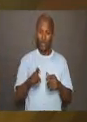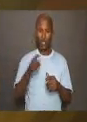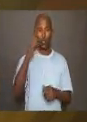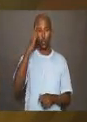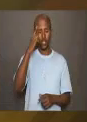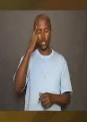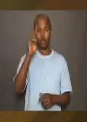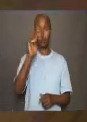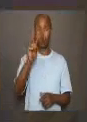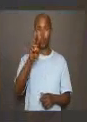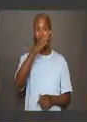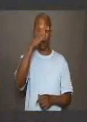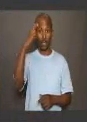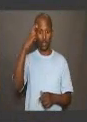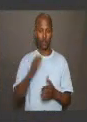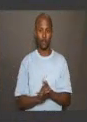two cases.